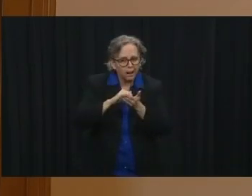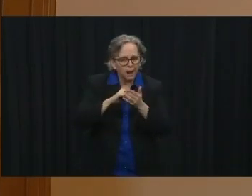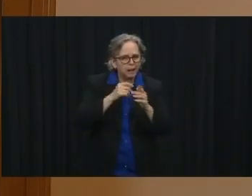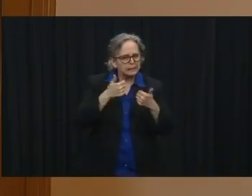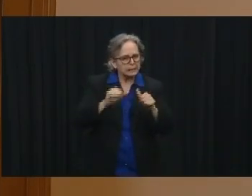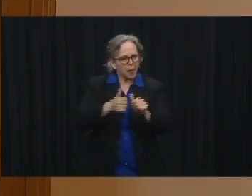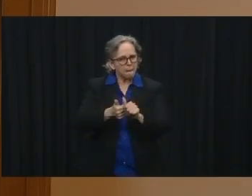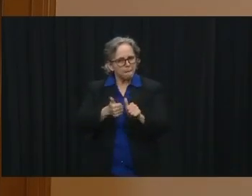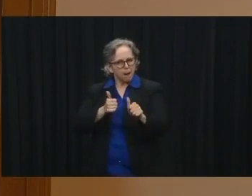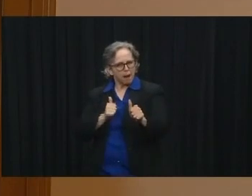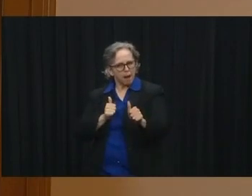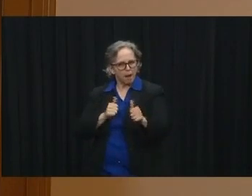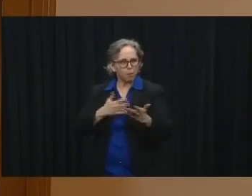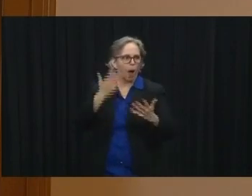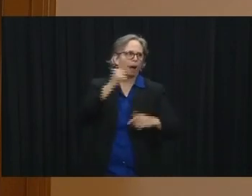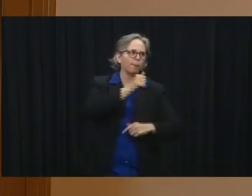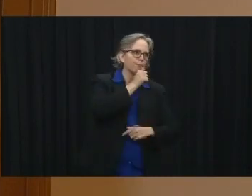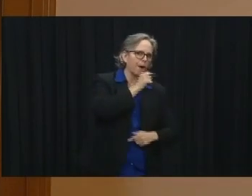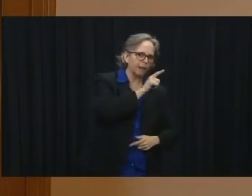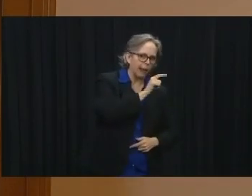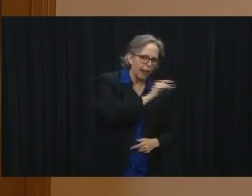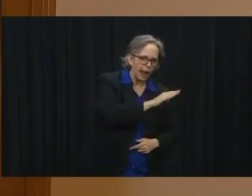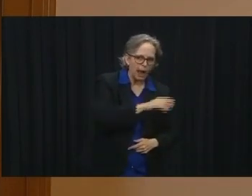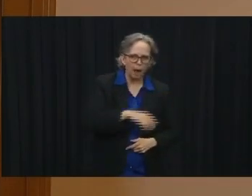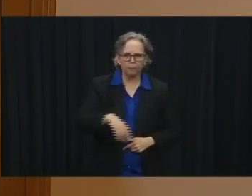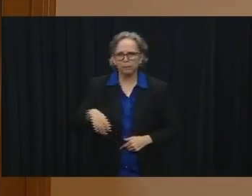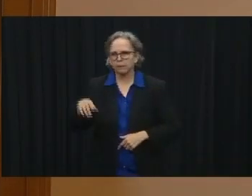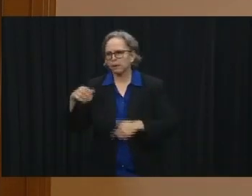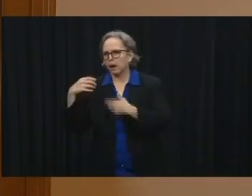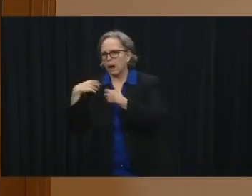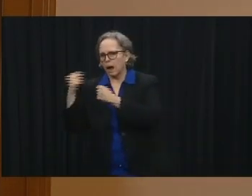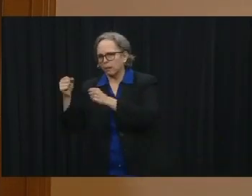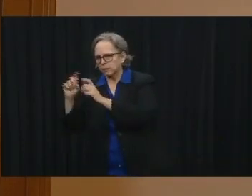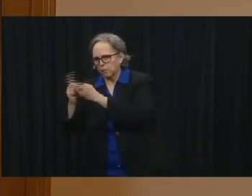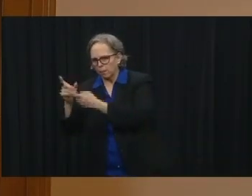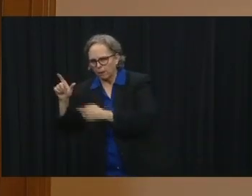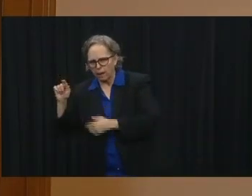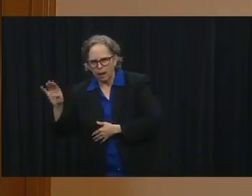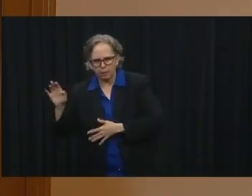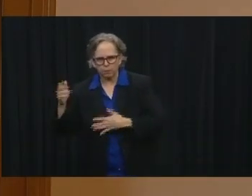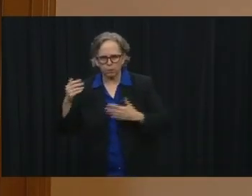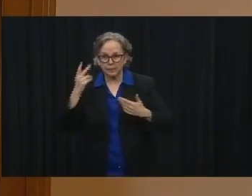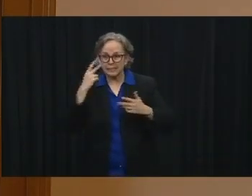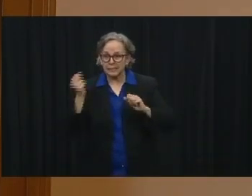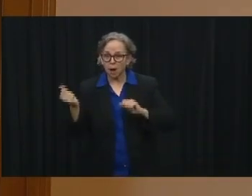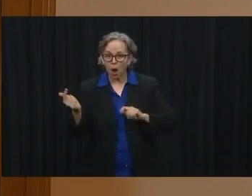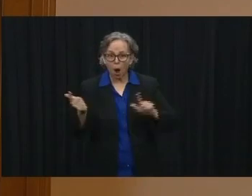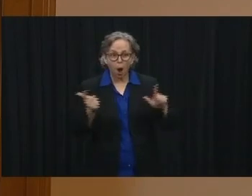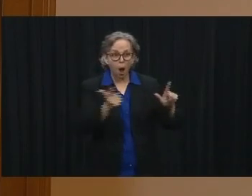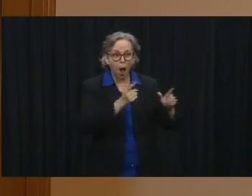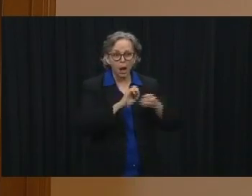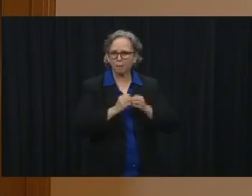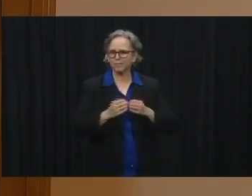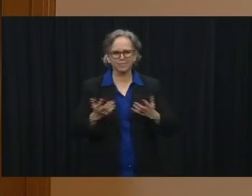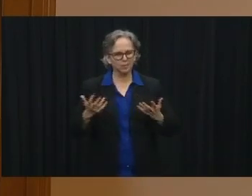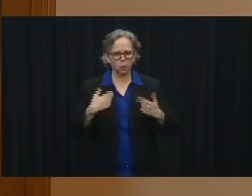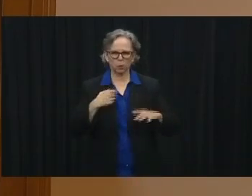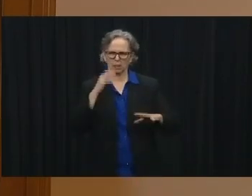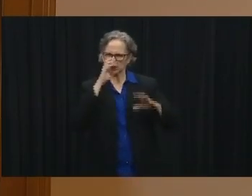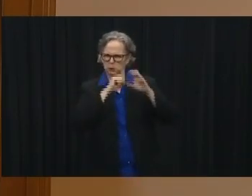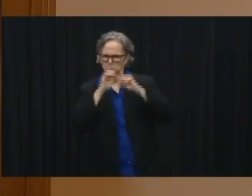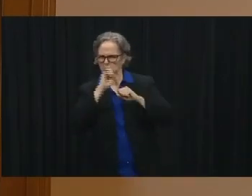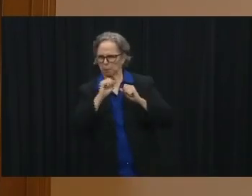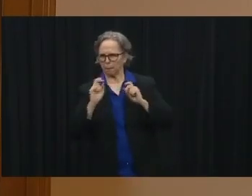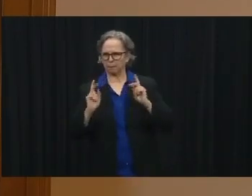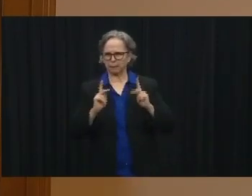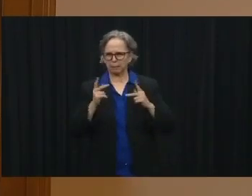private labs. We know with our lack of testing, we're not seeing all the cases that are out there that we're presuming, especially people in the outpatient